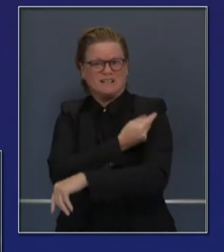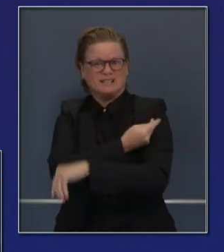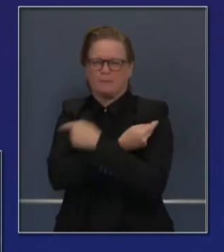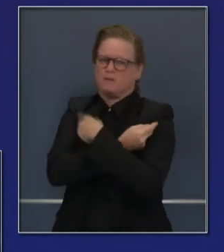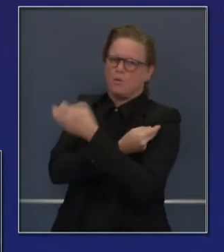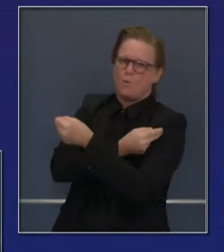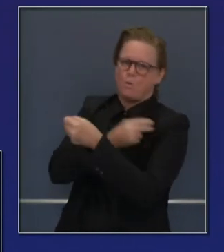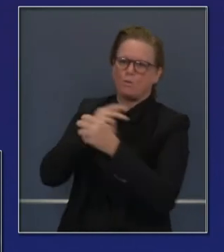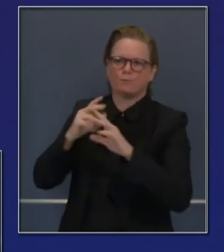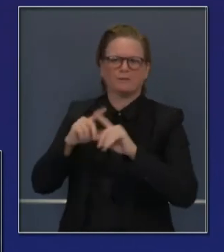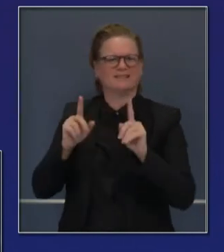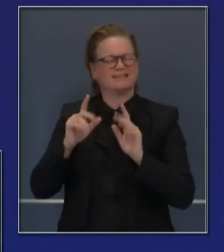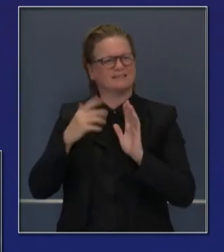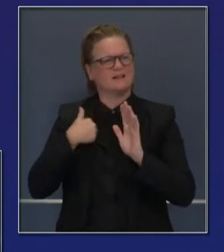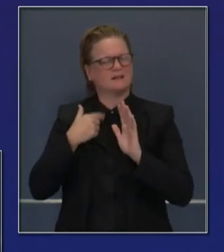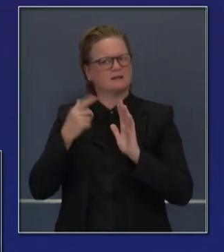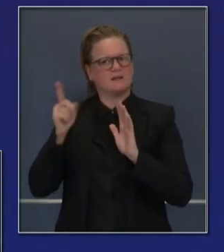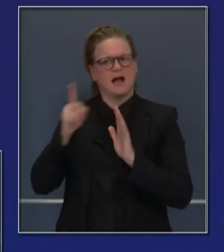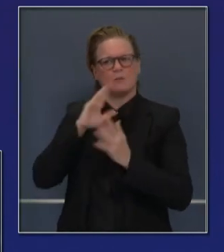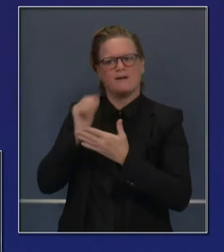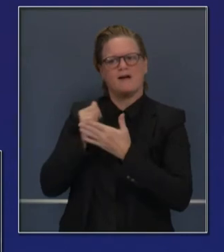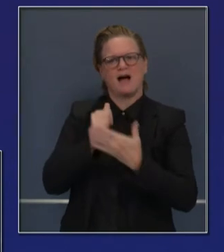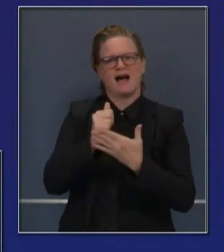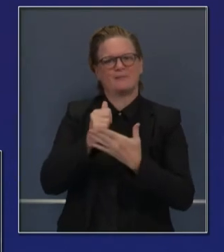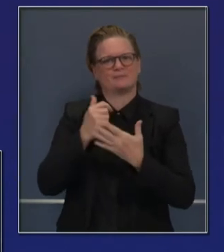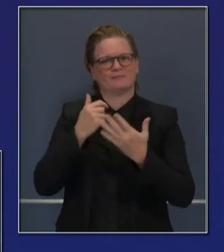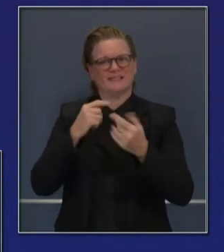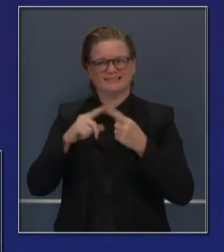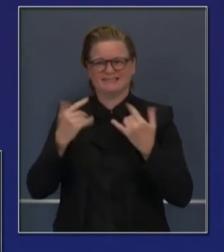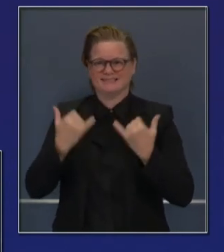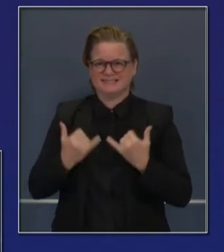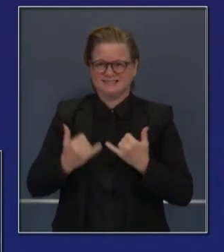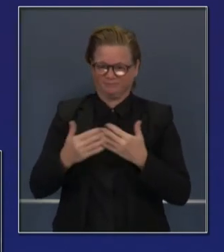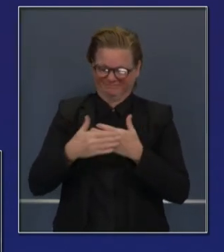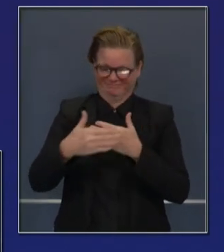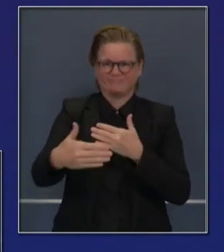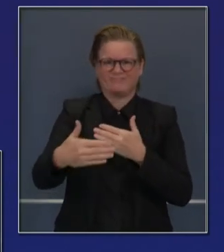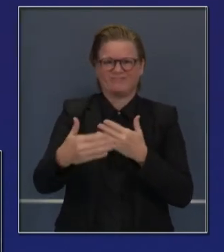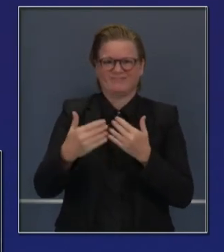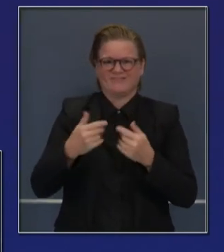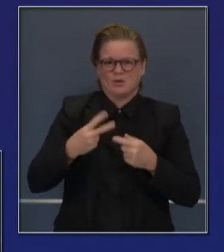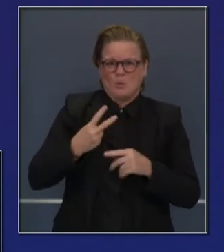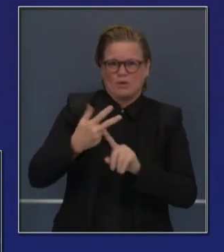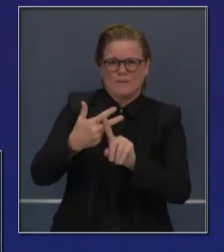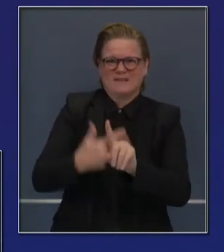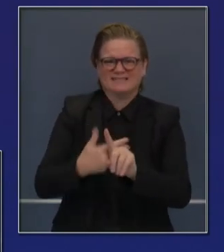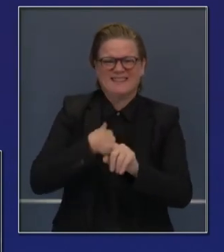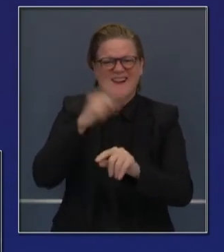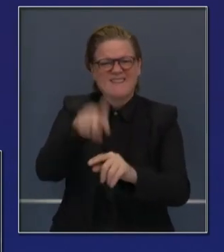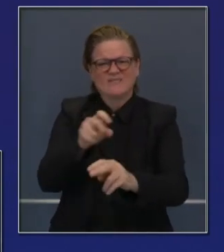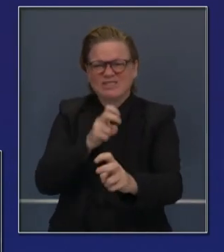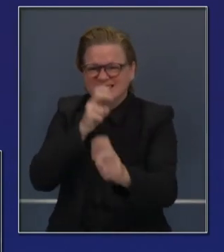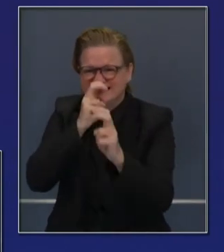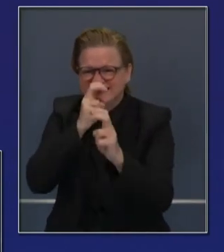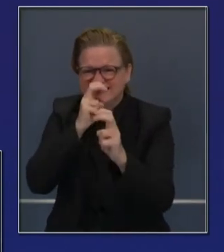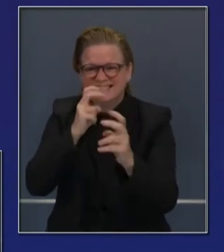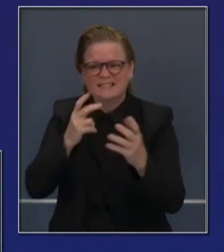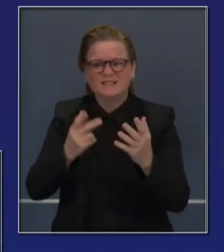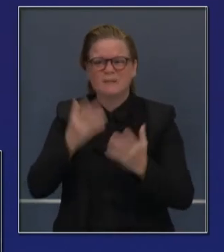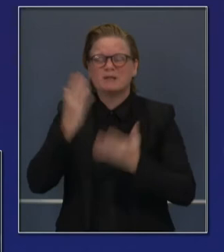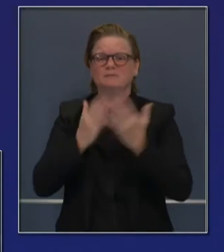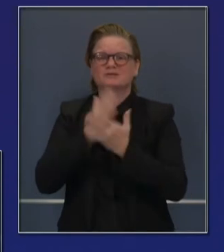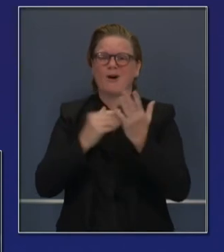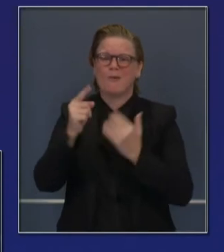time, more restrictions placed on you, more businesses now vulnerable to being out of business permanently. We